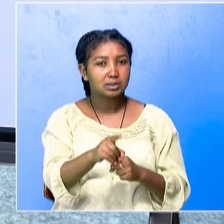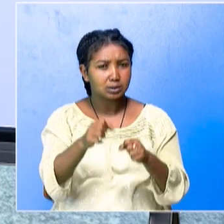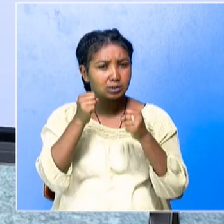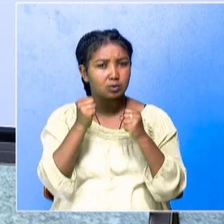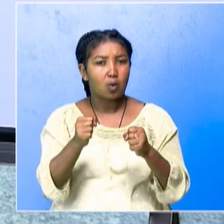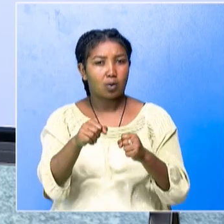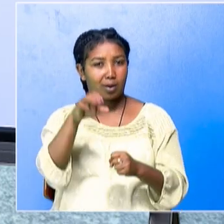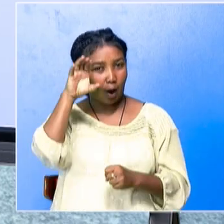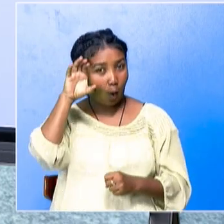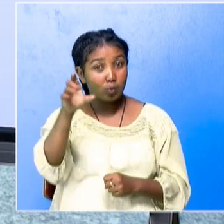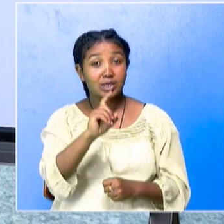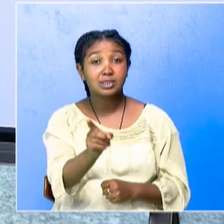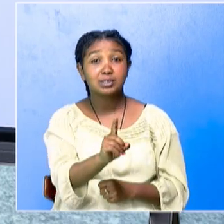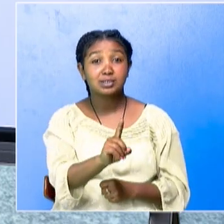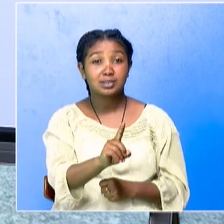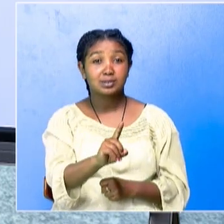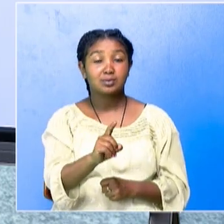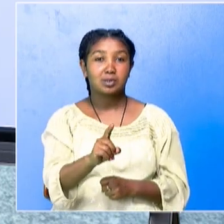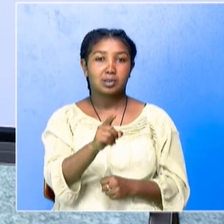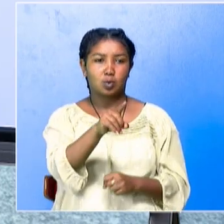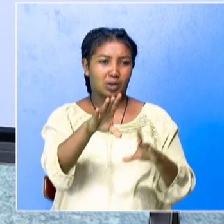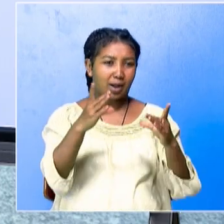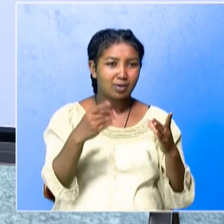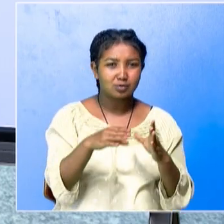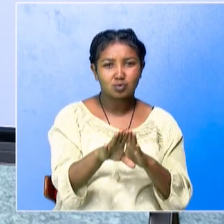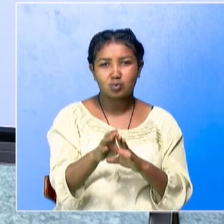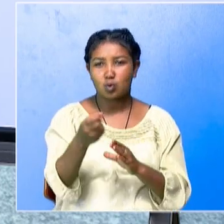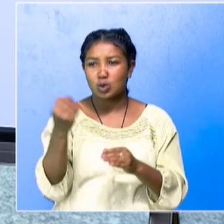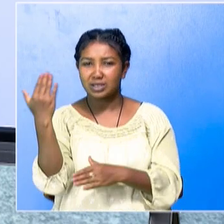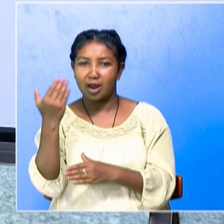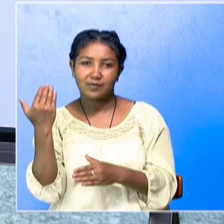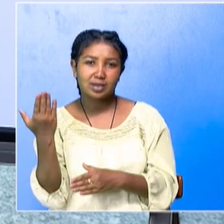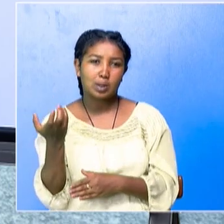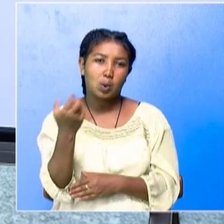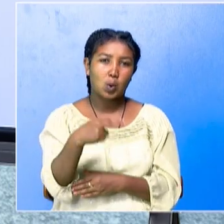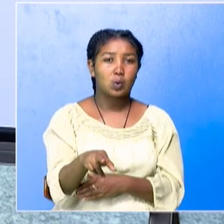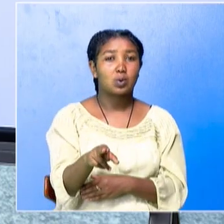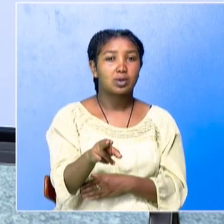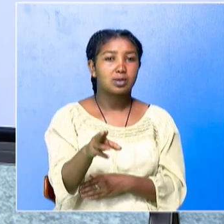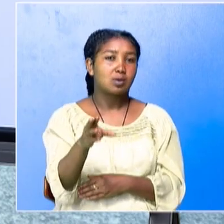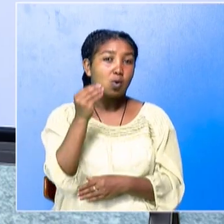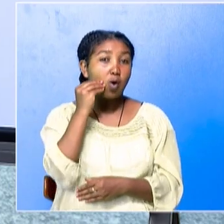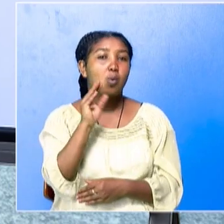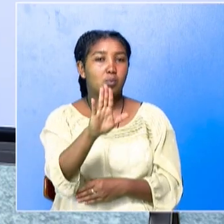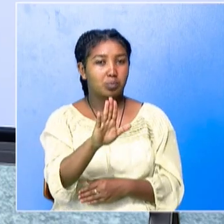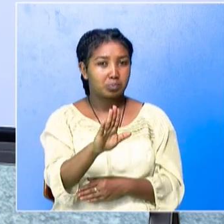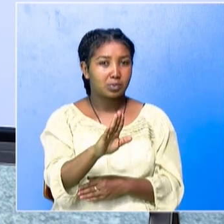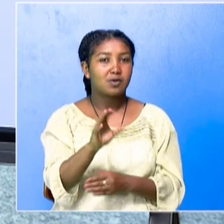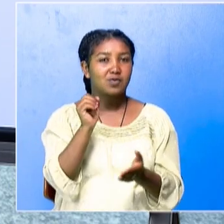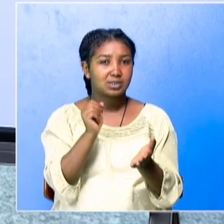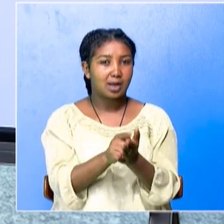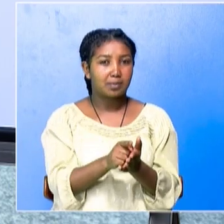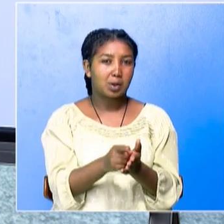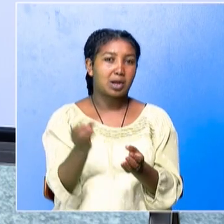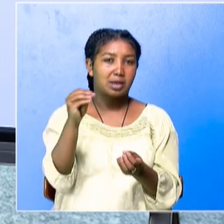said? Strong obligation. Maybe your classroom, maybe in the traffic line, maybe also your home. For example, we